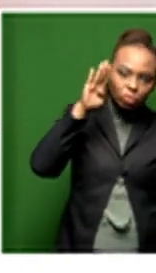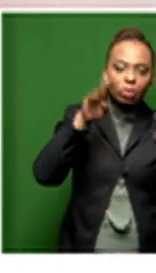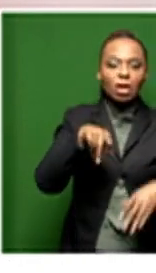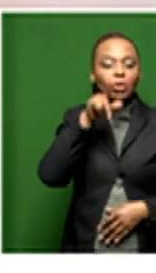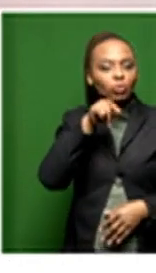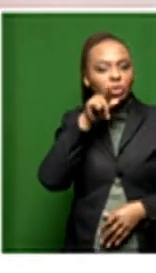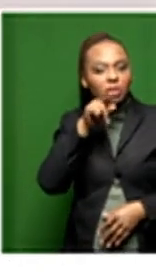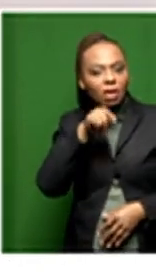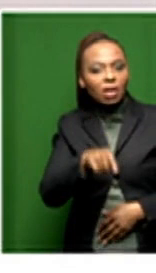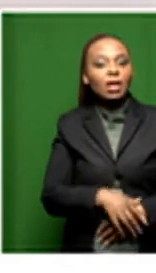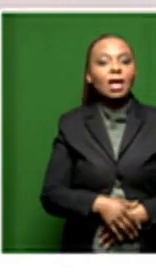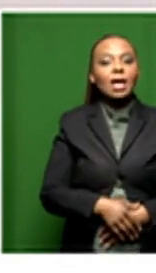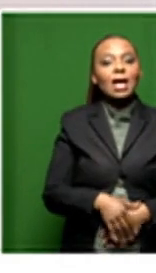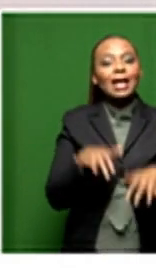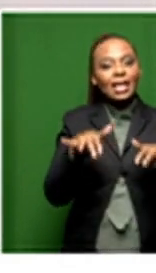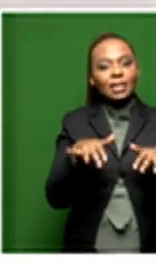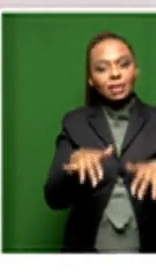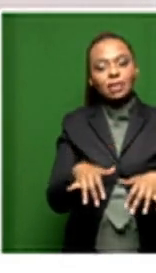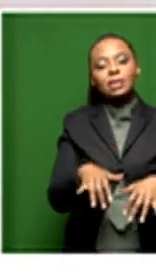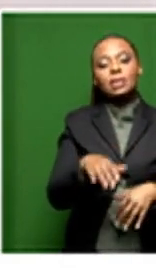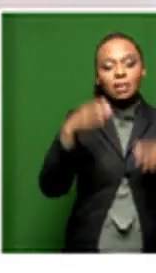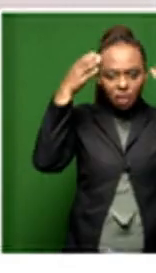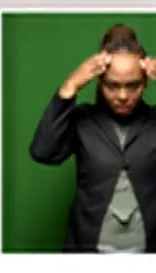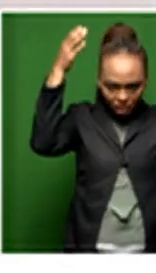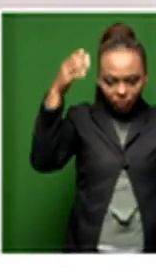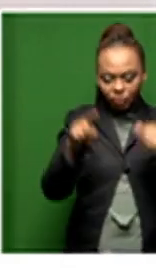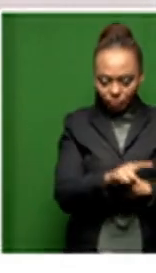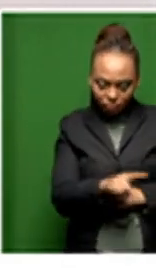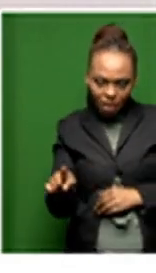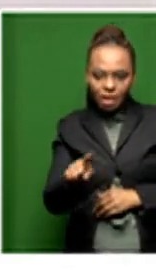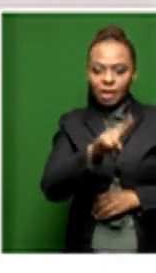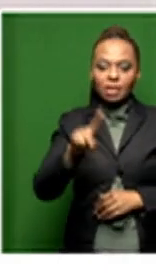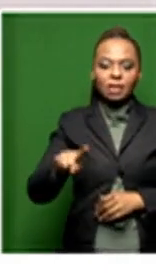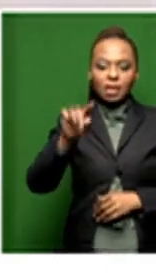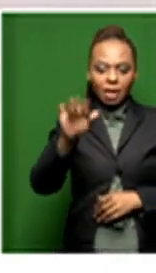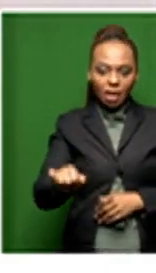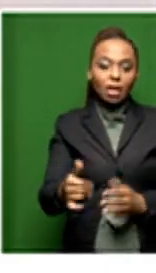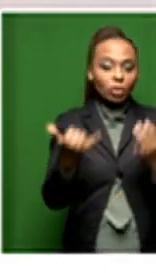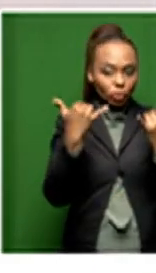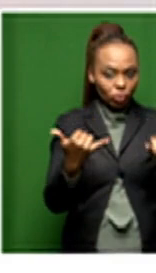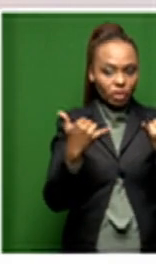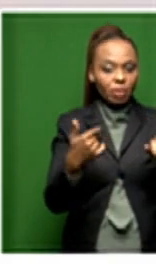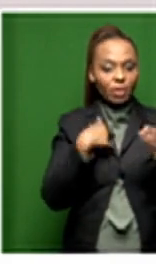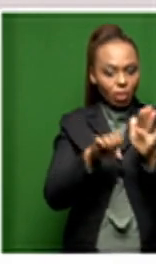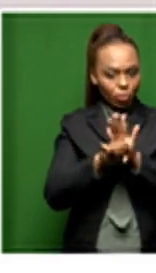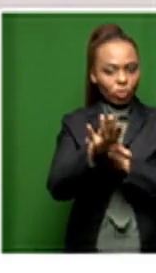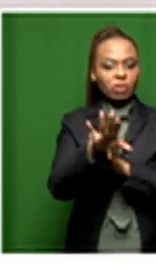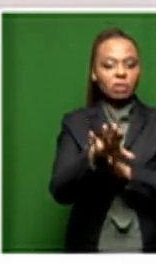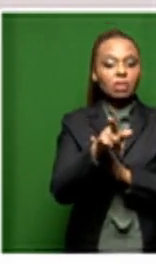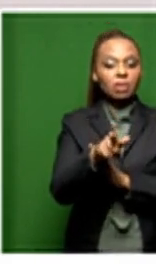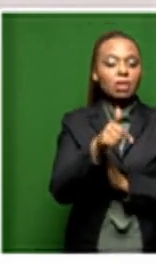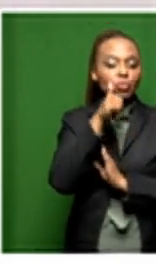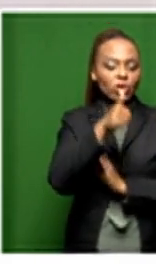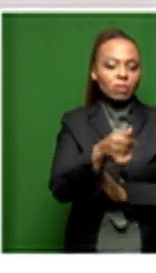is @TheLazyChef_ZA. And today they can even go on because I'm going to be posting some amazing meals